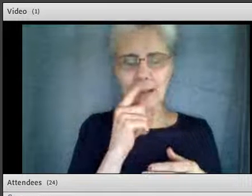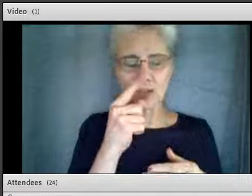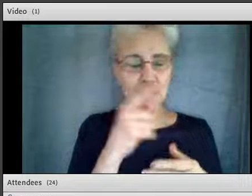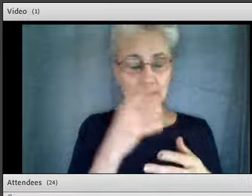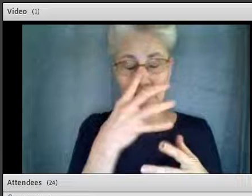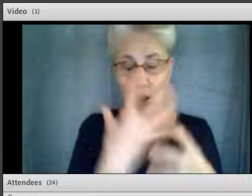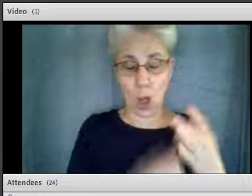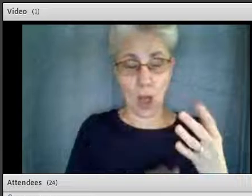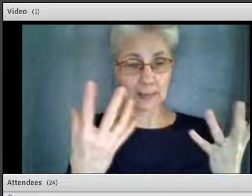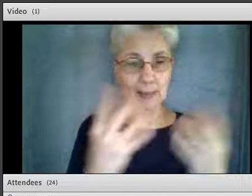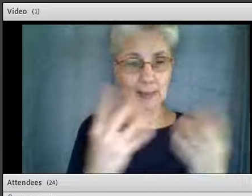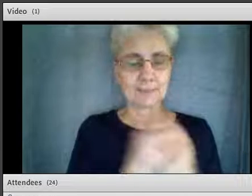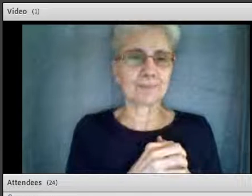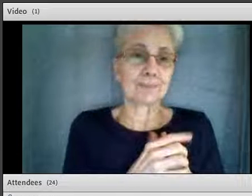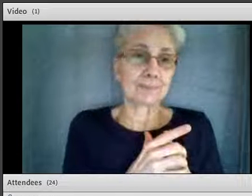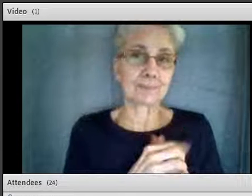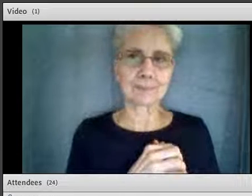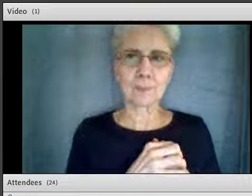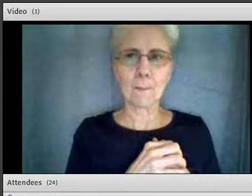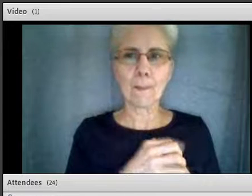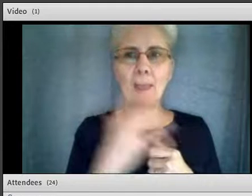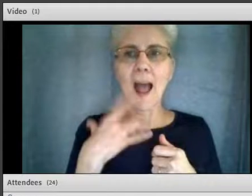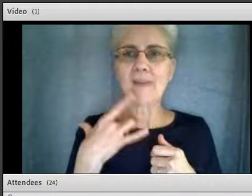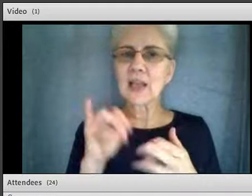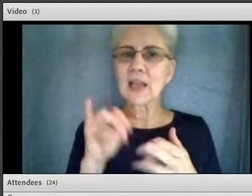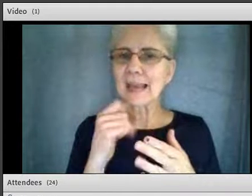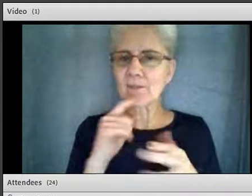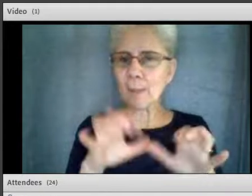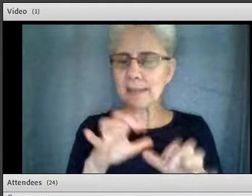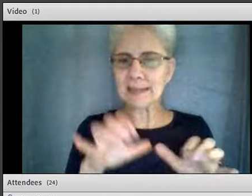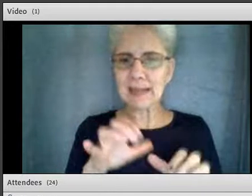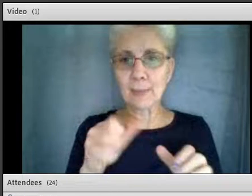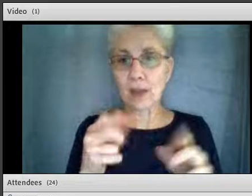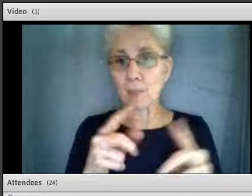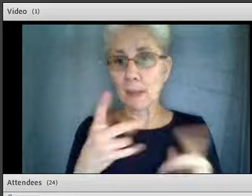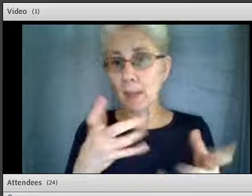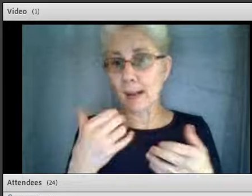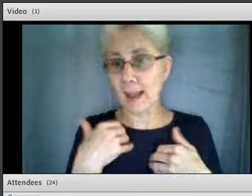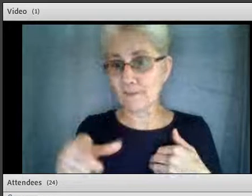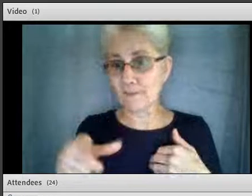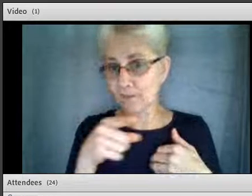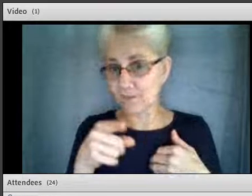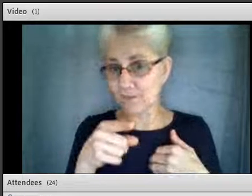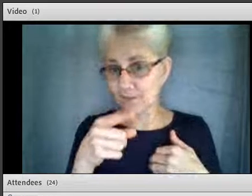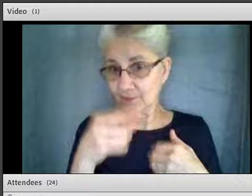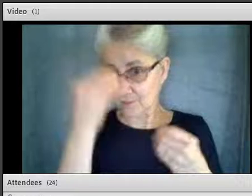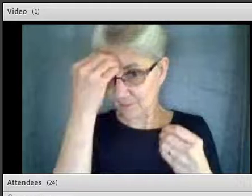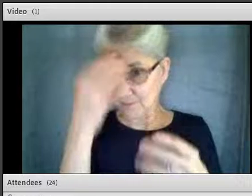I feel like everyone's typing that other people might have bold opinions on this as well.